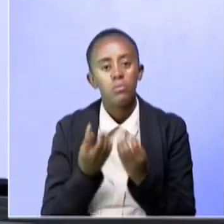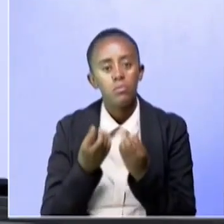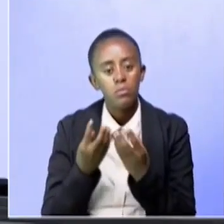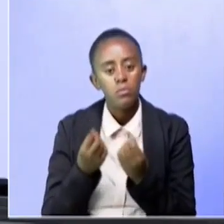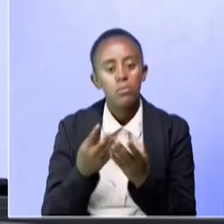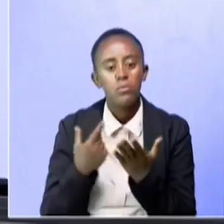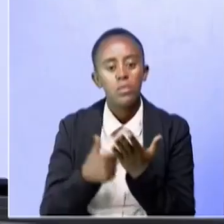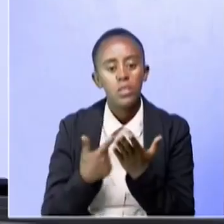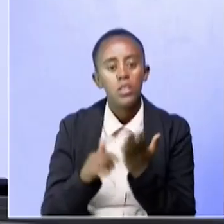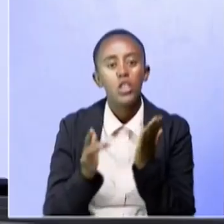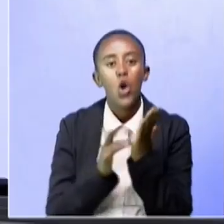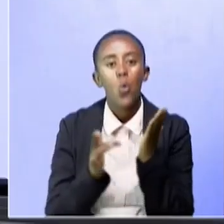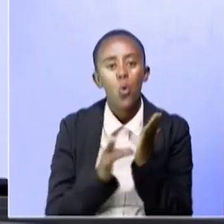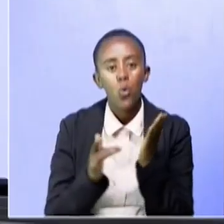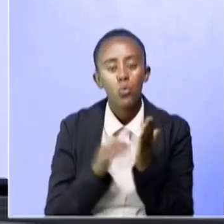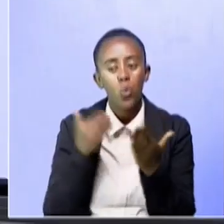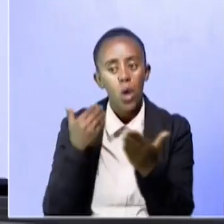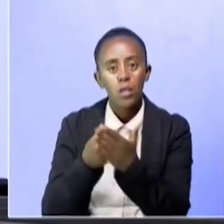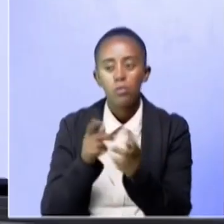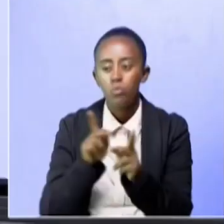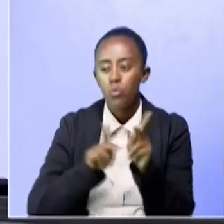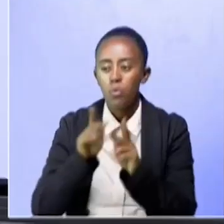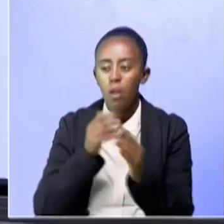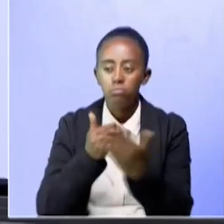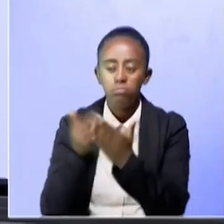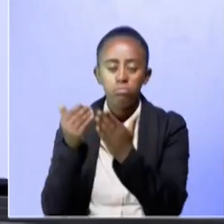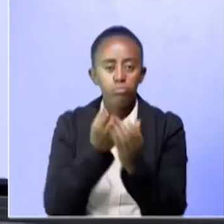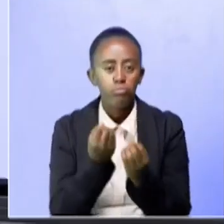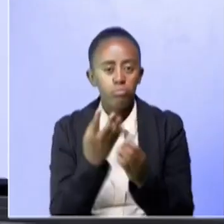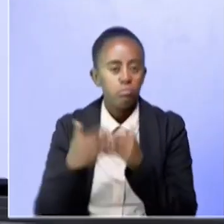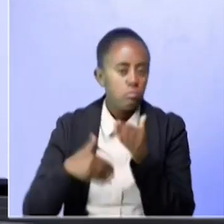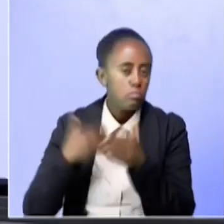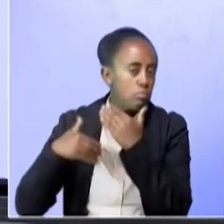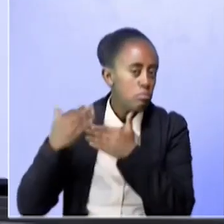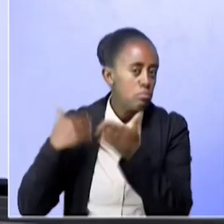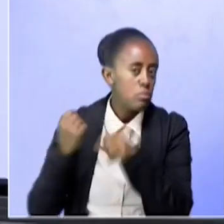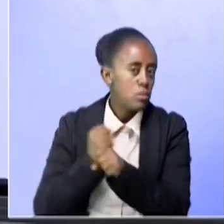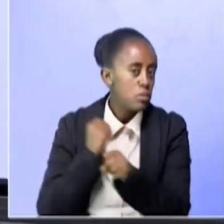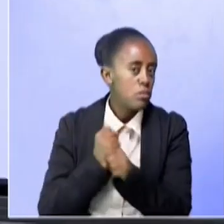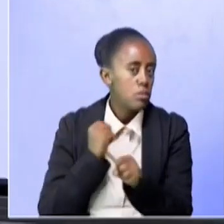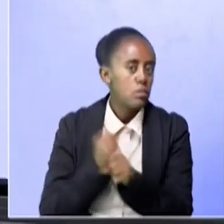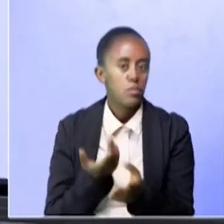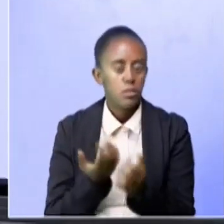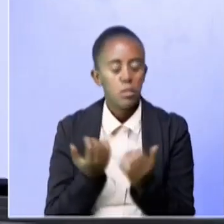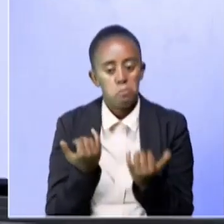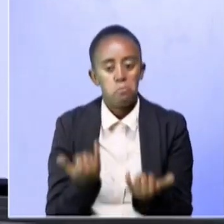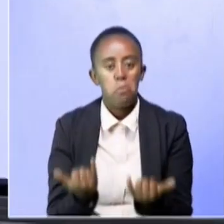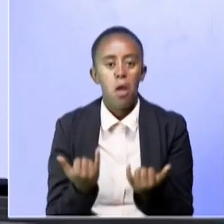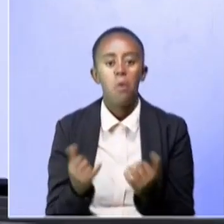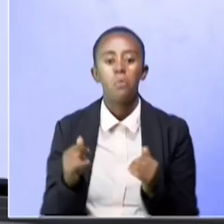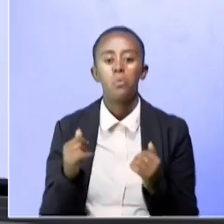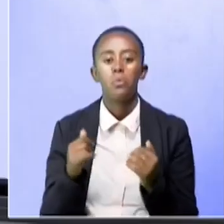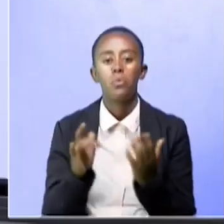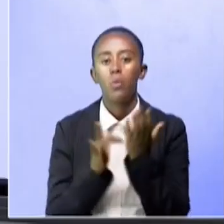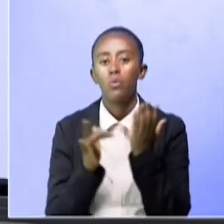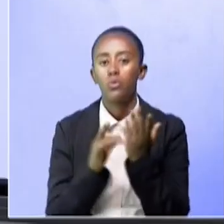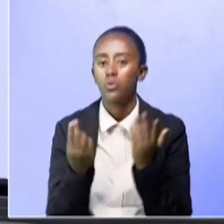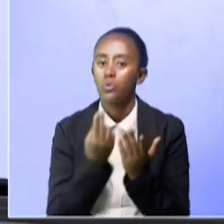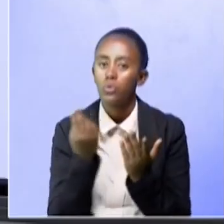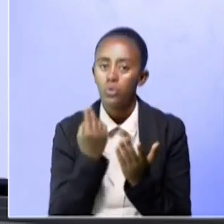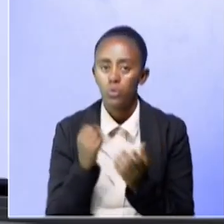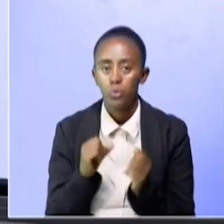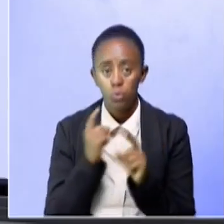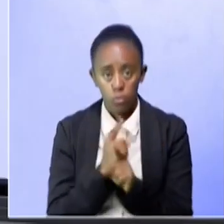this technology addressing to the people, right? So still now we are using this technology in every side,